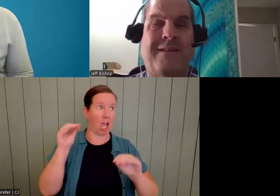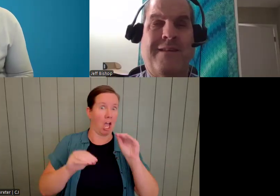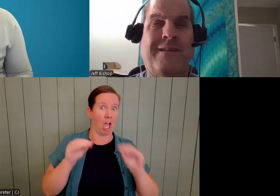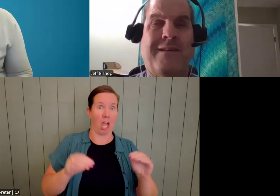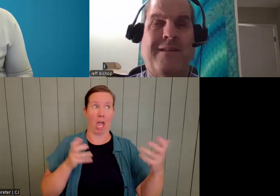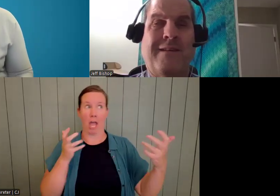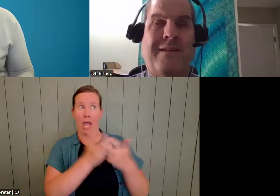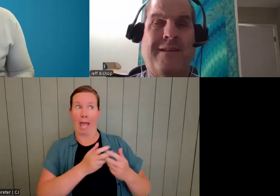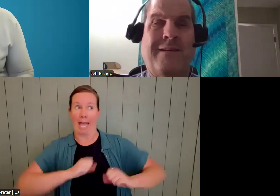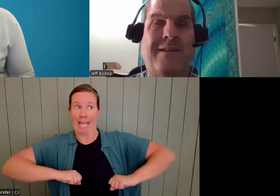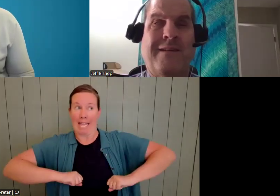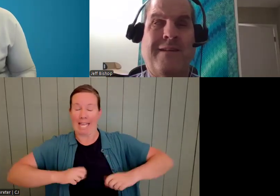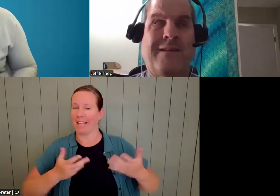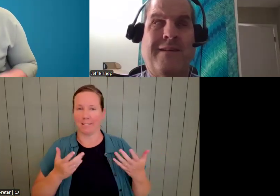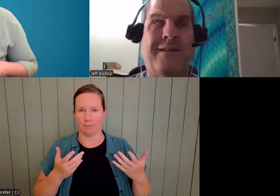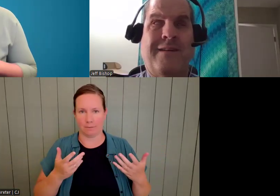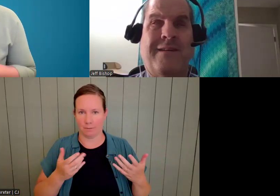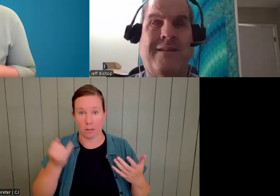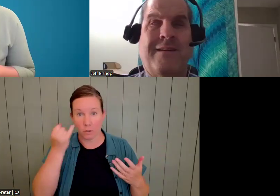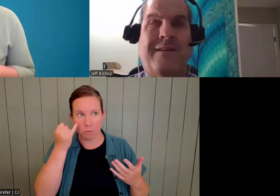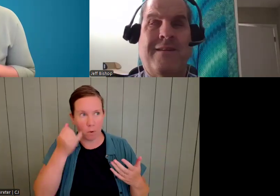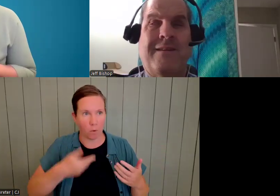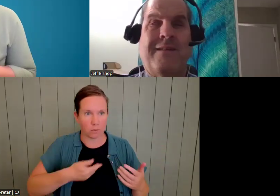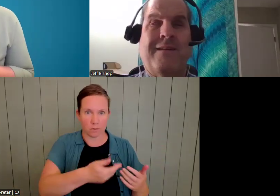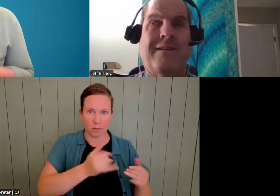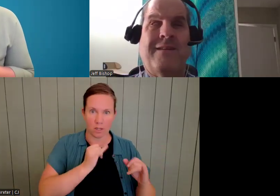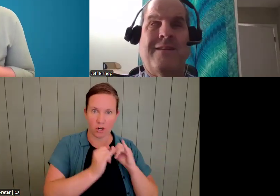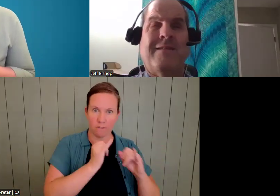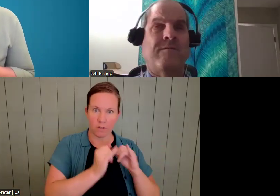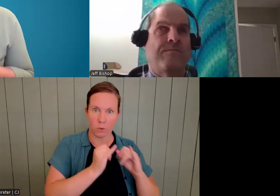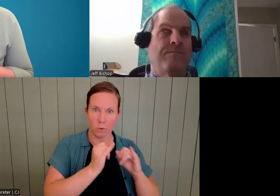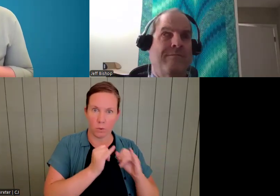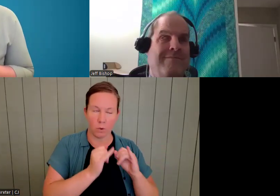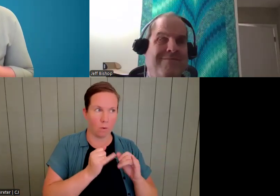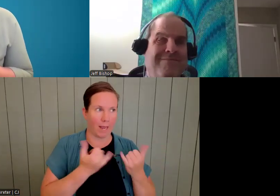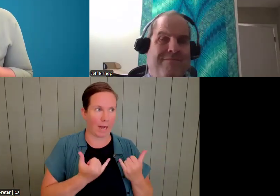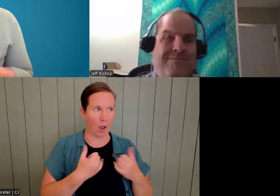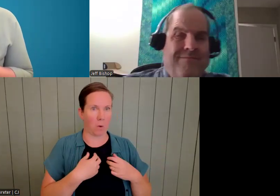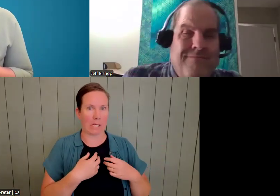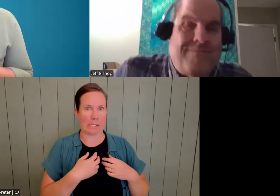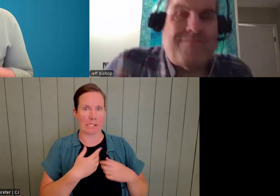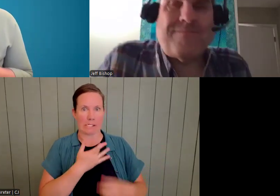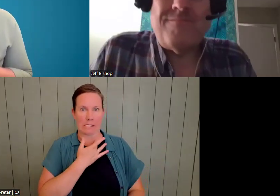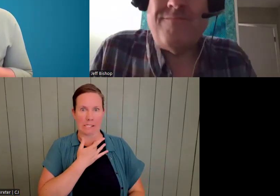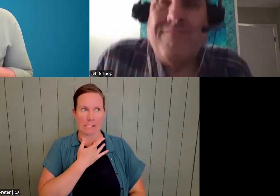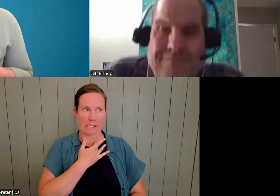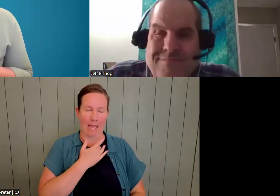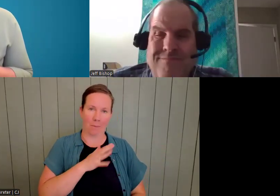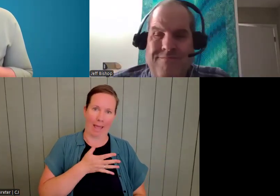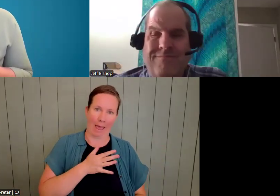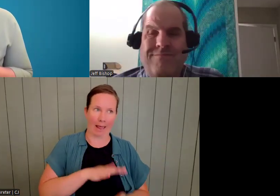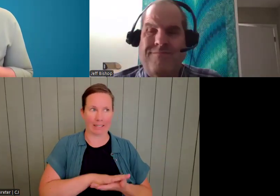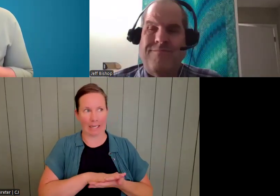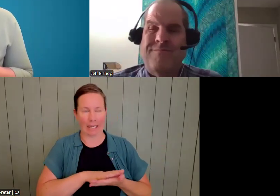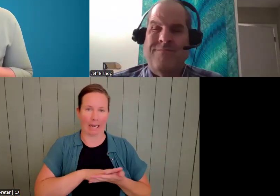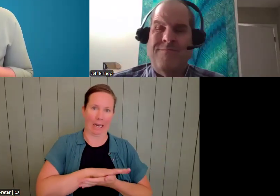and you have nothing to say about it, um, it certainly puts the rest of your resume and puts you,